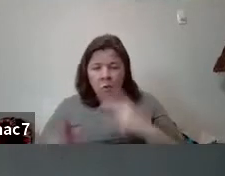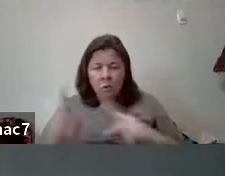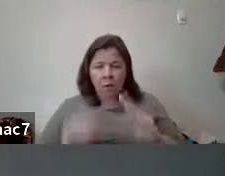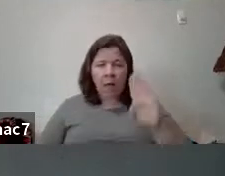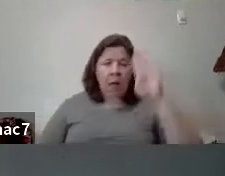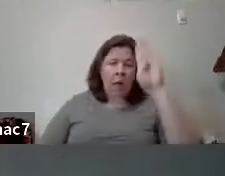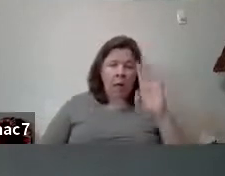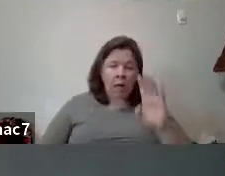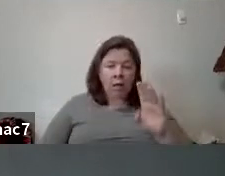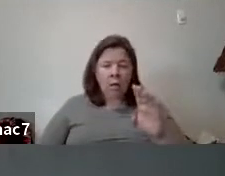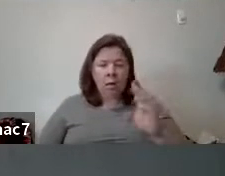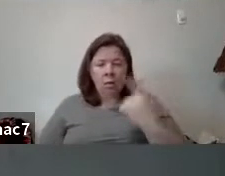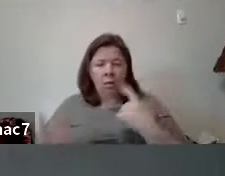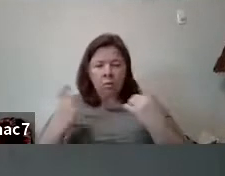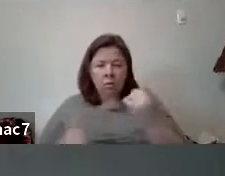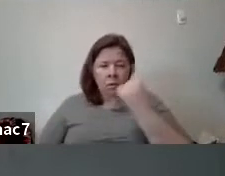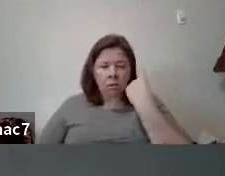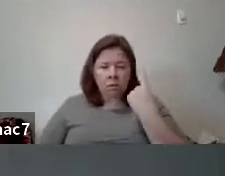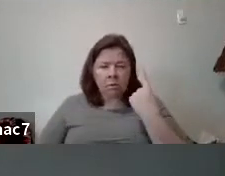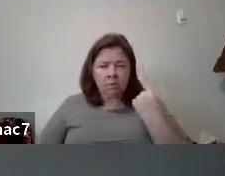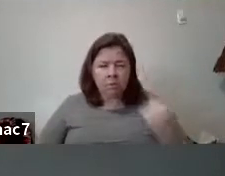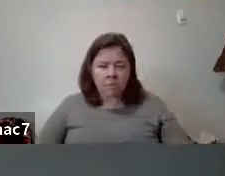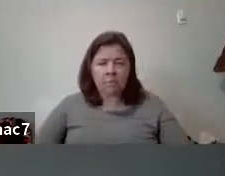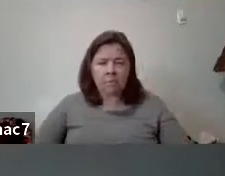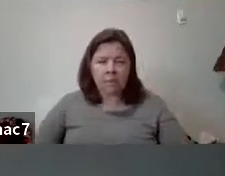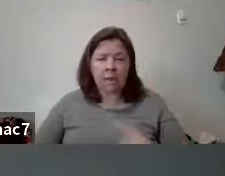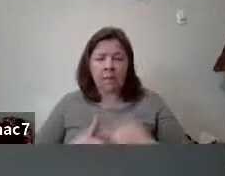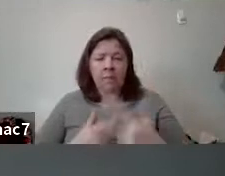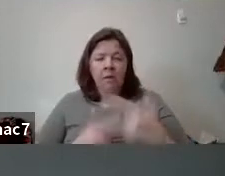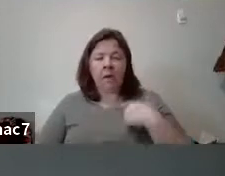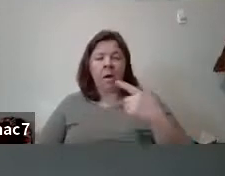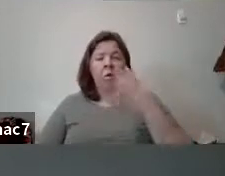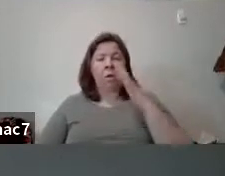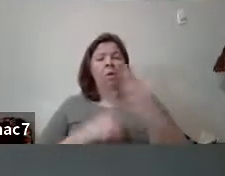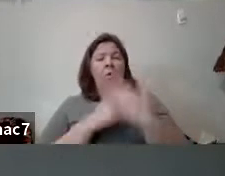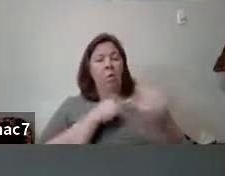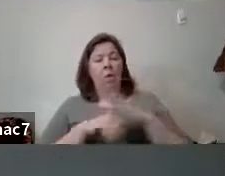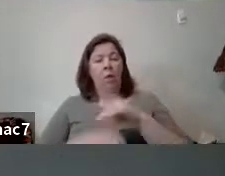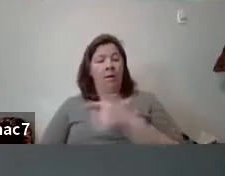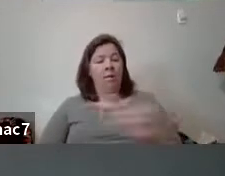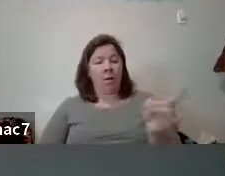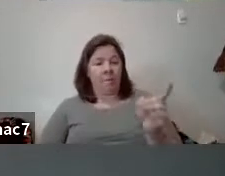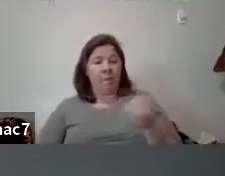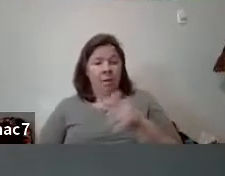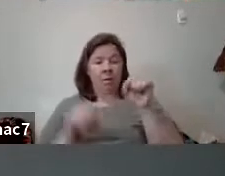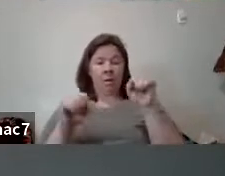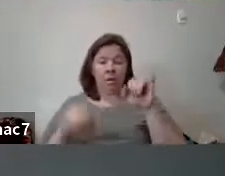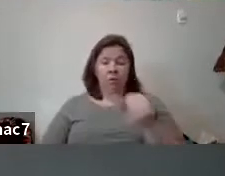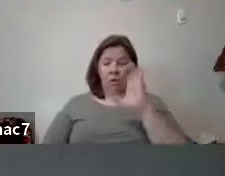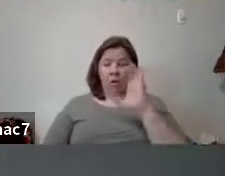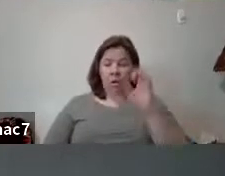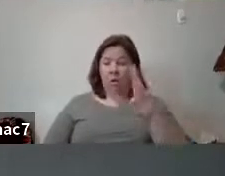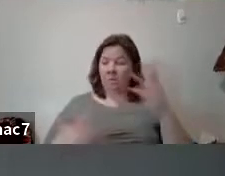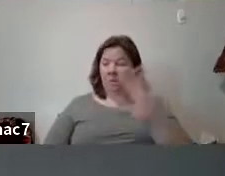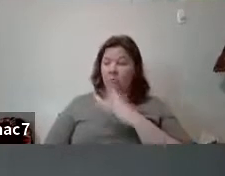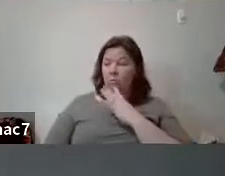their hands. They understood what we needed to do here. And then I will call on them as soon as Jacob is finished talking. I'll call on